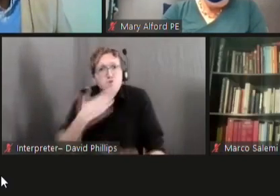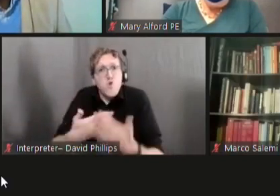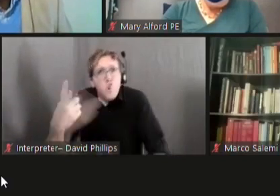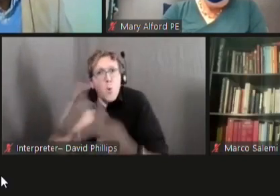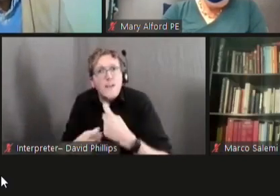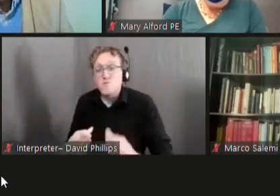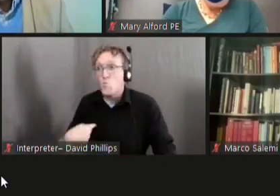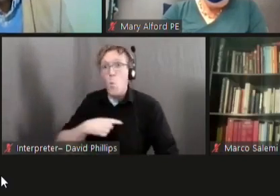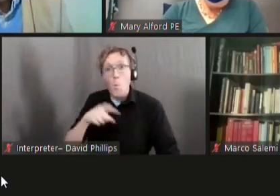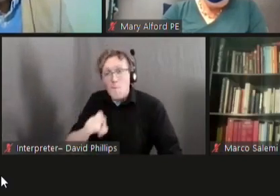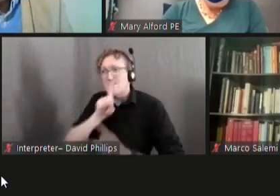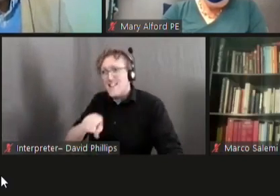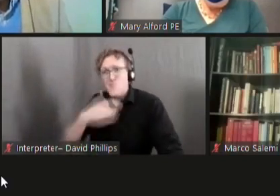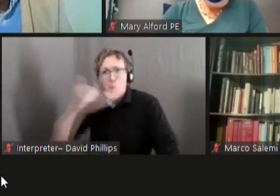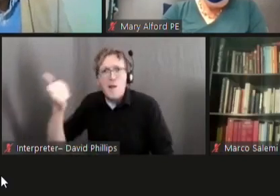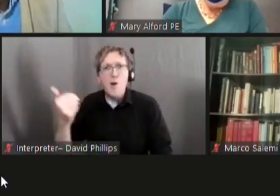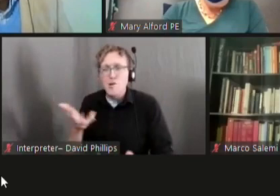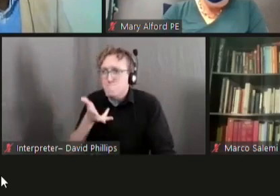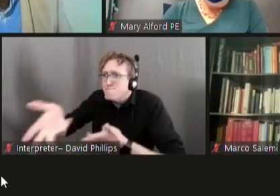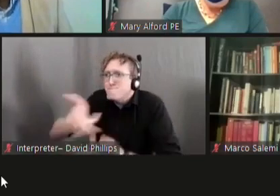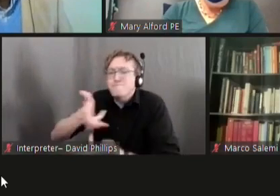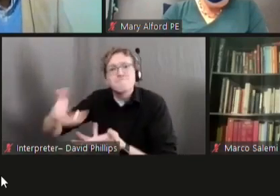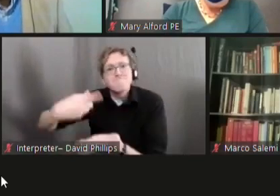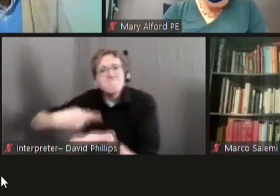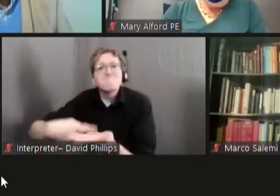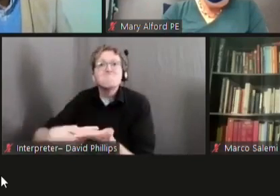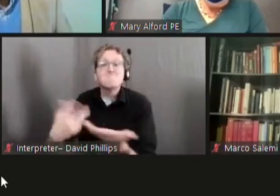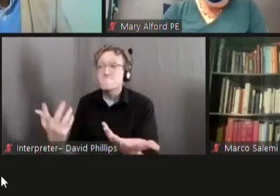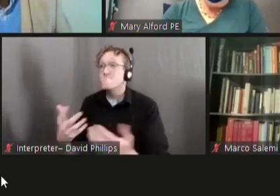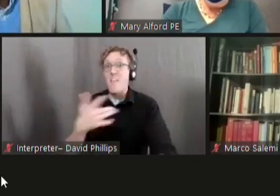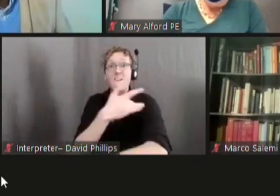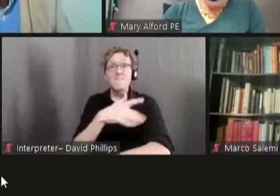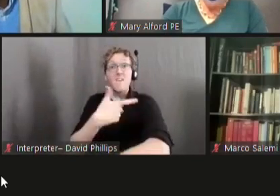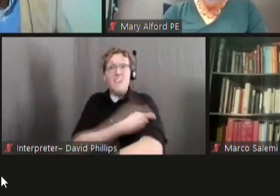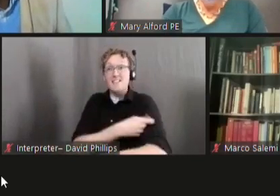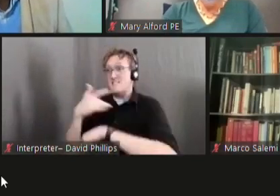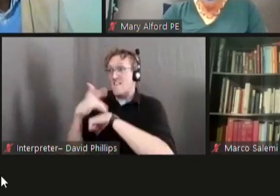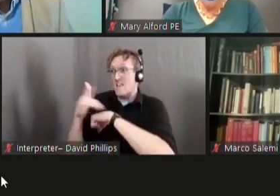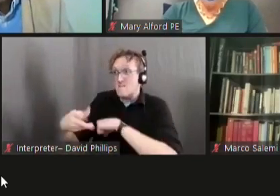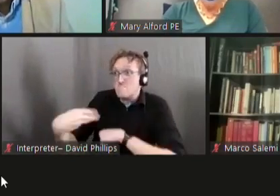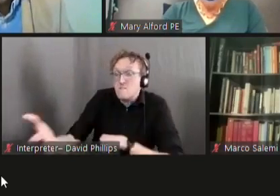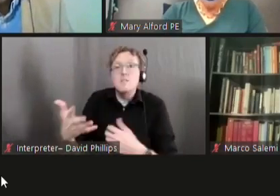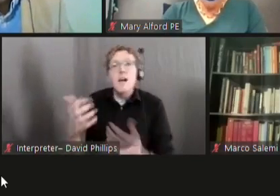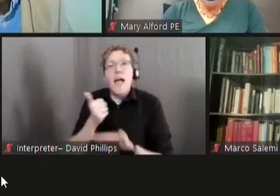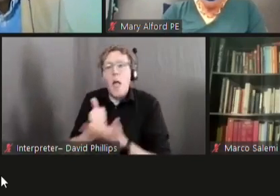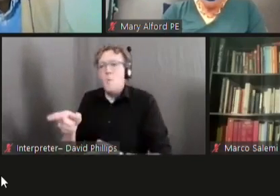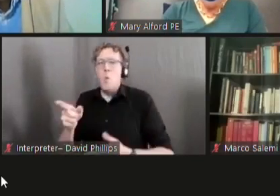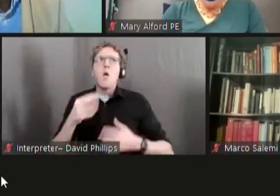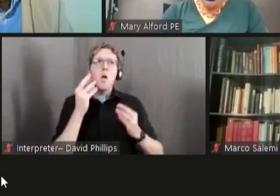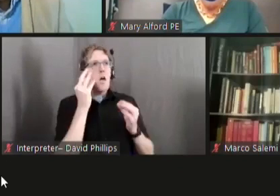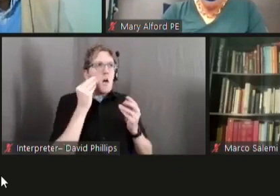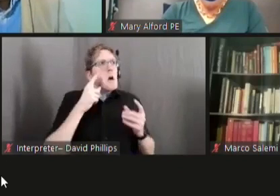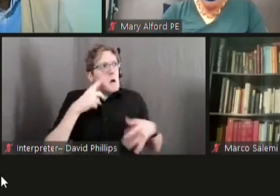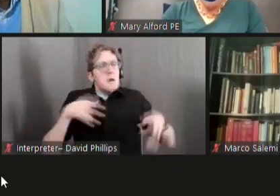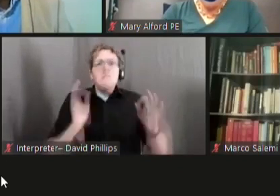to do a better job at answering and make those vaccines available to you, help you get through and make the decisions so that we as a community can